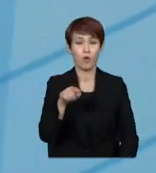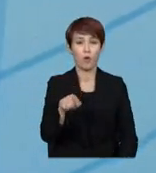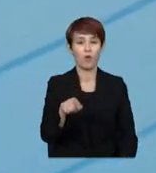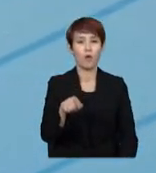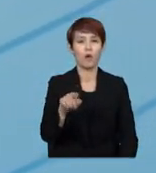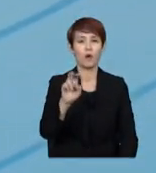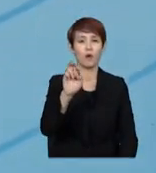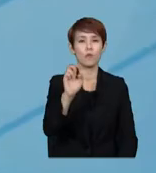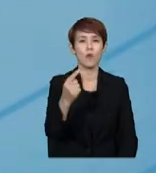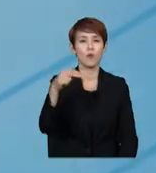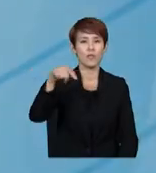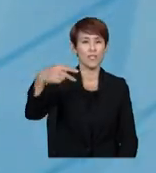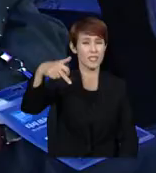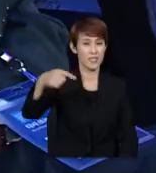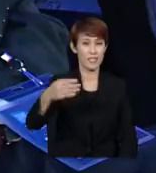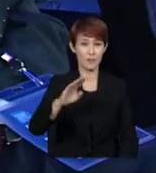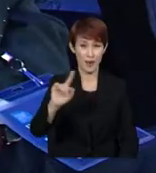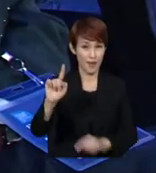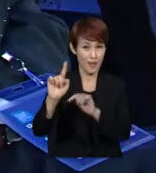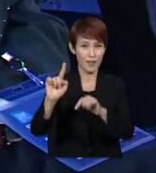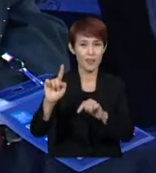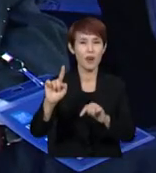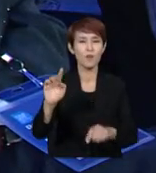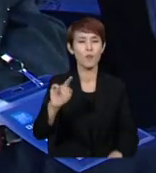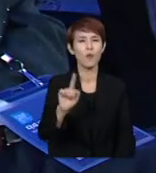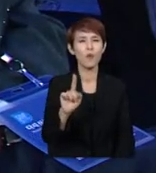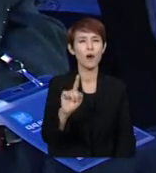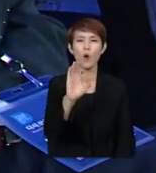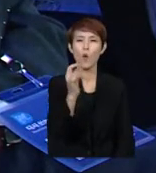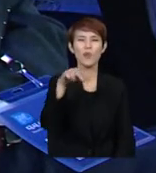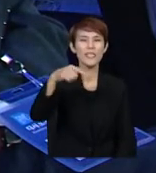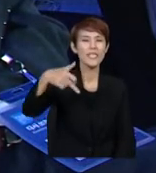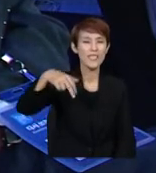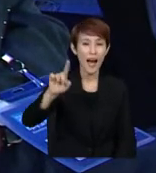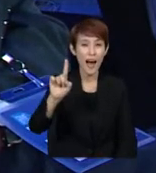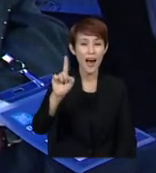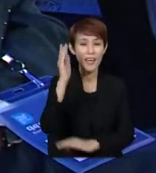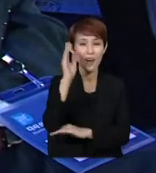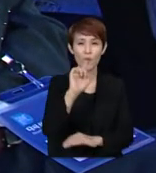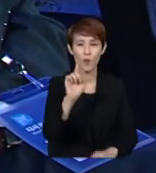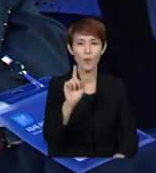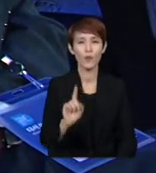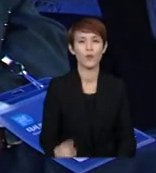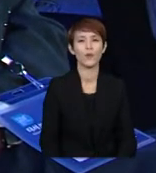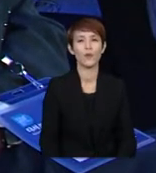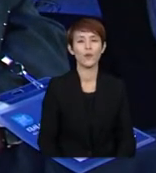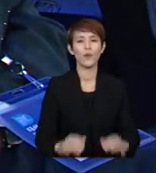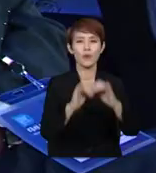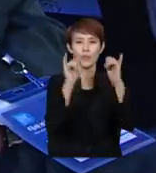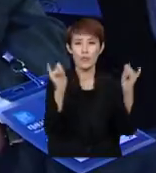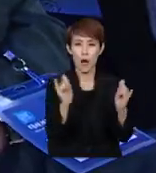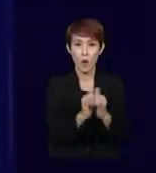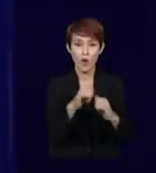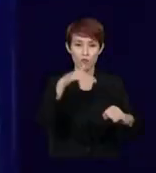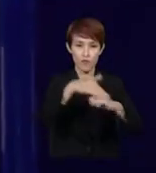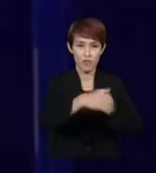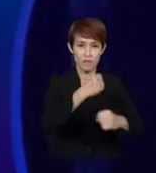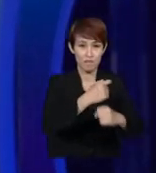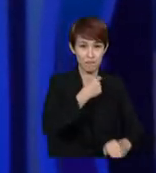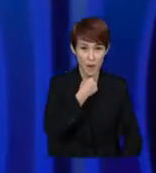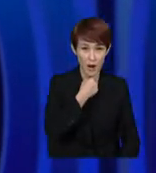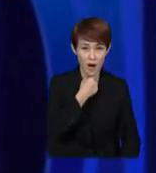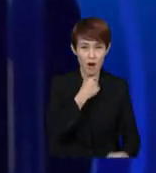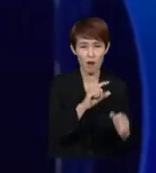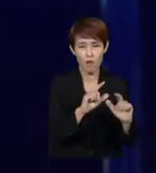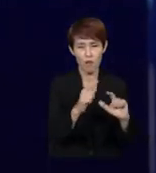who you may recall ended up observing that the problem with socialism was that it took too many evenings, which was another way of